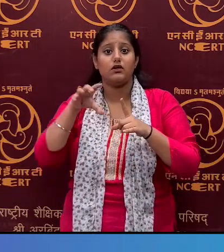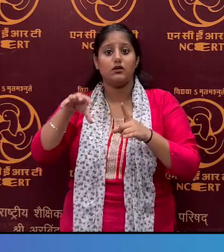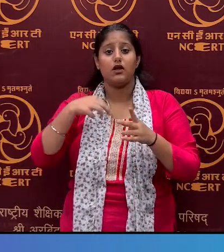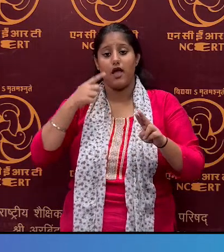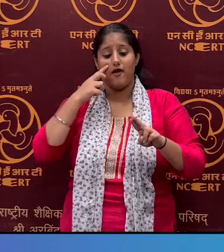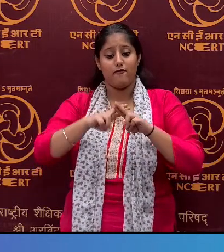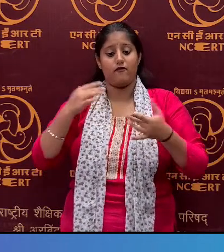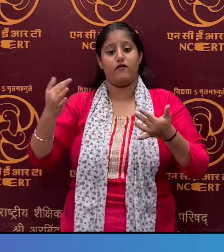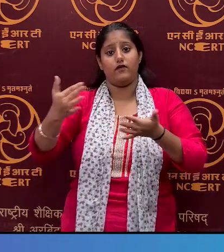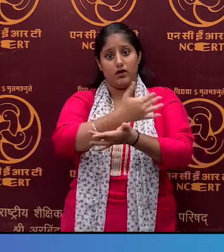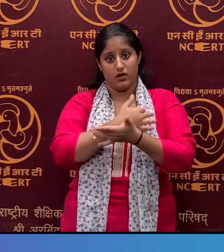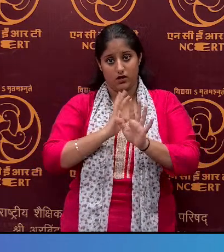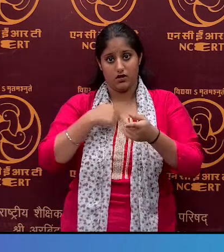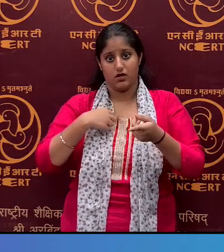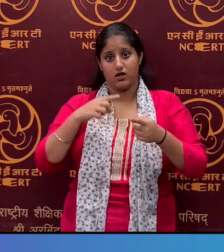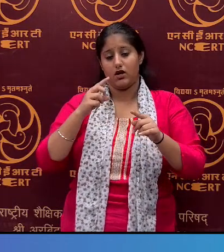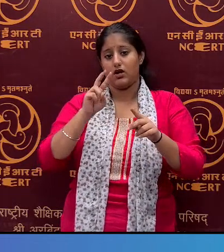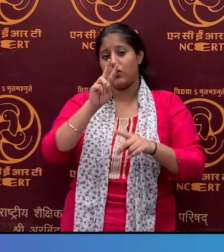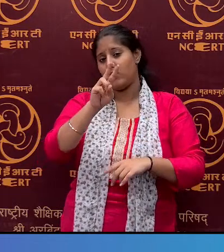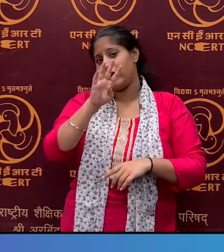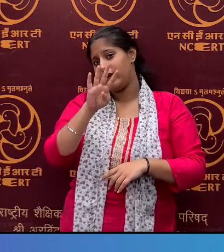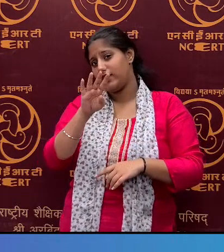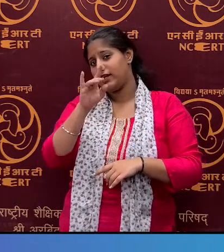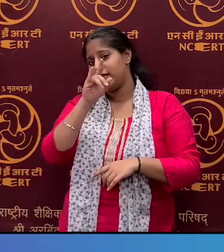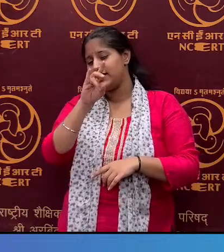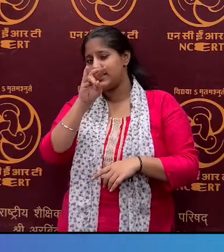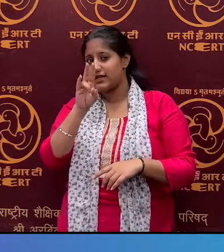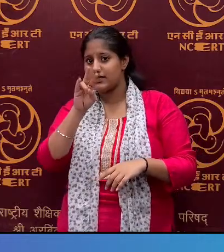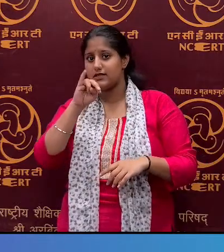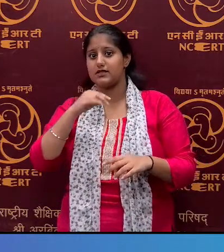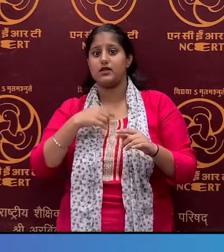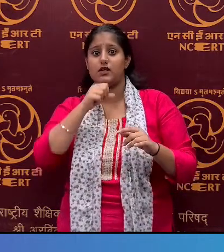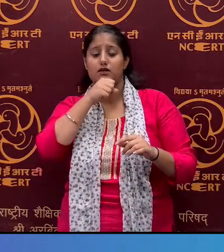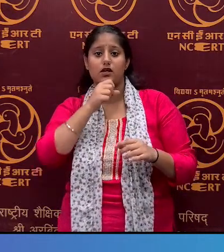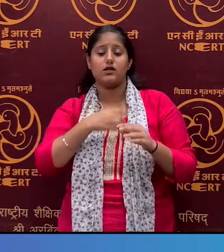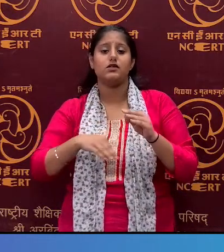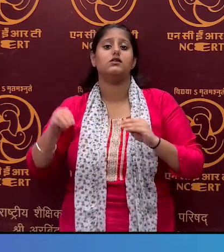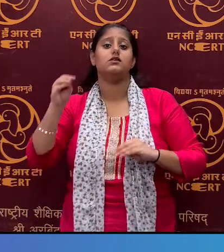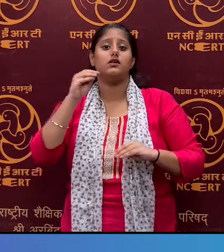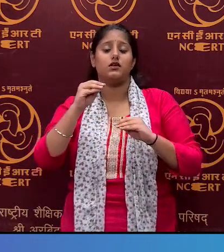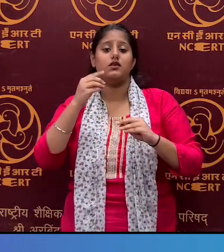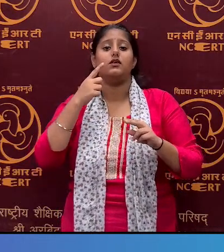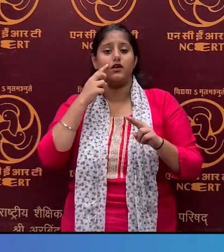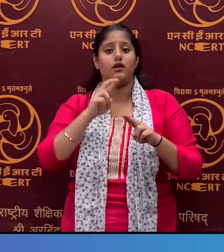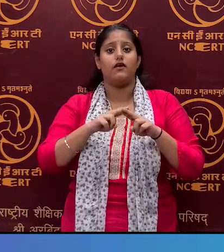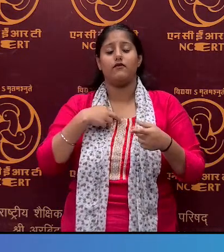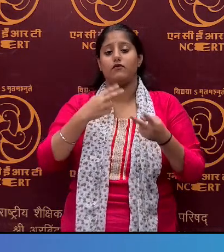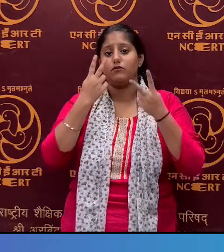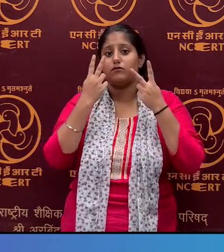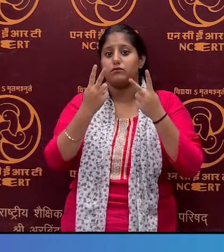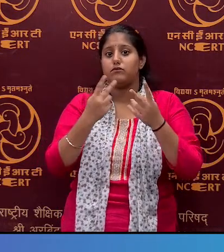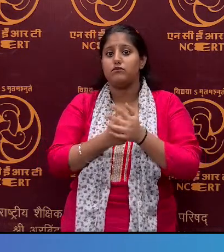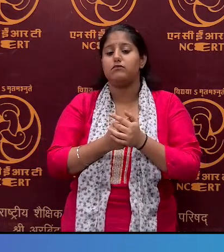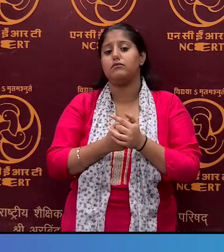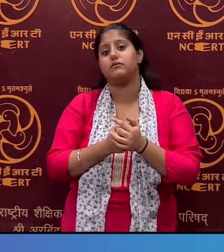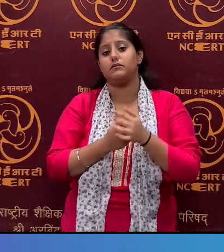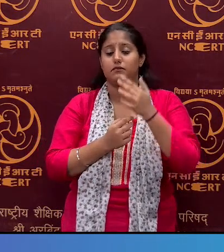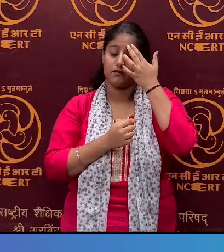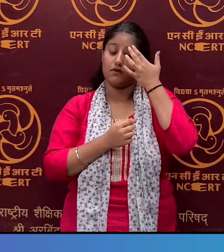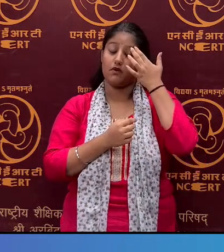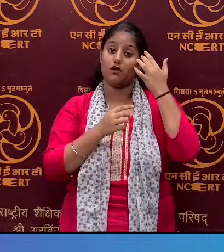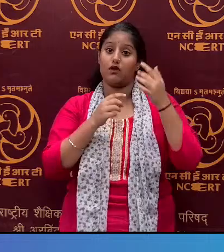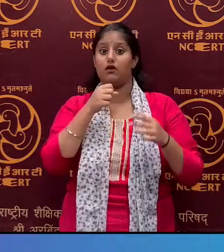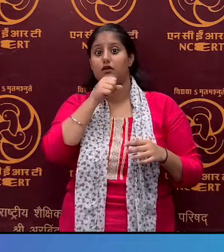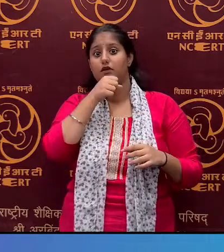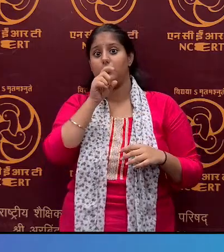the data continuously for 26 year and plus, the weather related data for a place for continuously 26